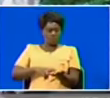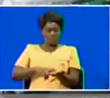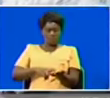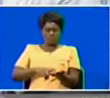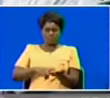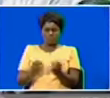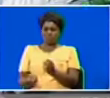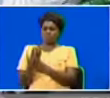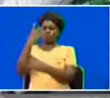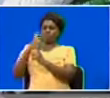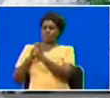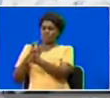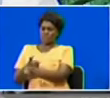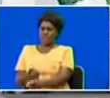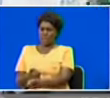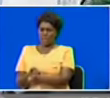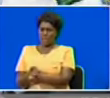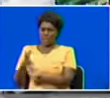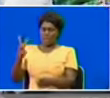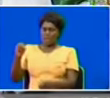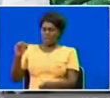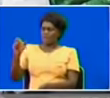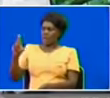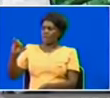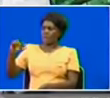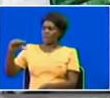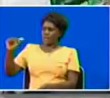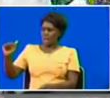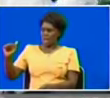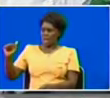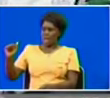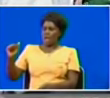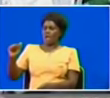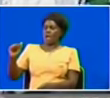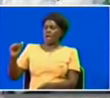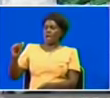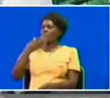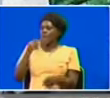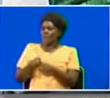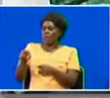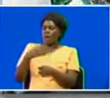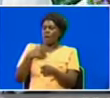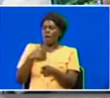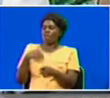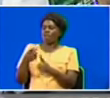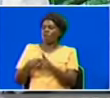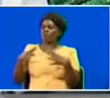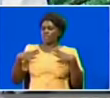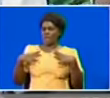nurture talent. Mariga and Wanyama are from Starehe. So we're going to have a sports fund to ensure